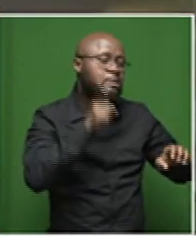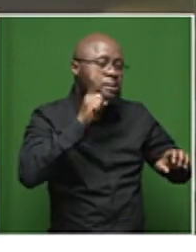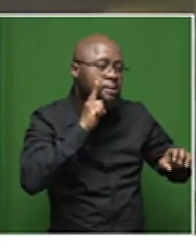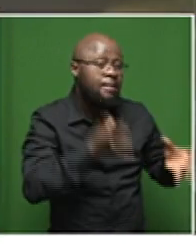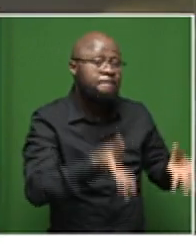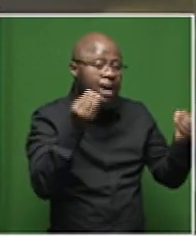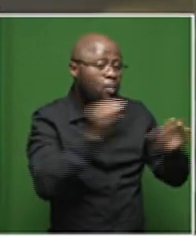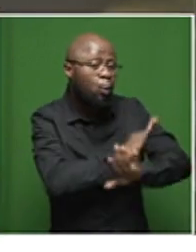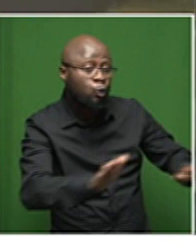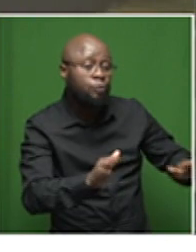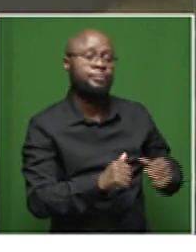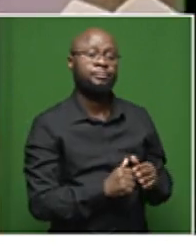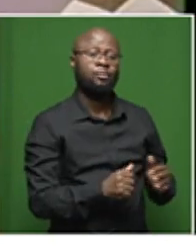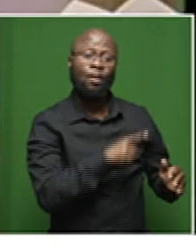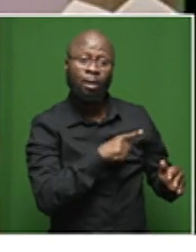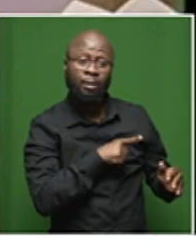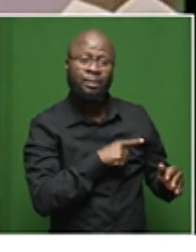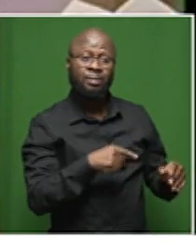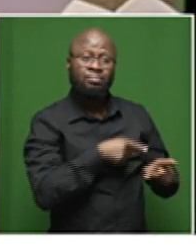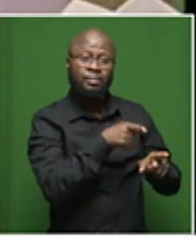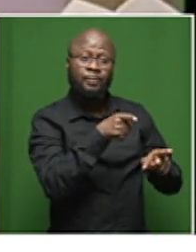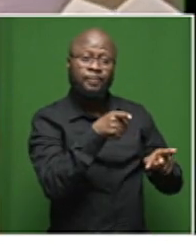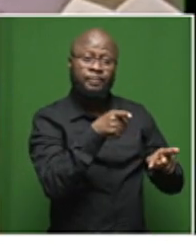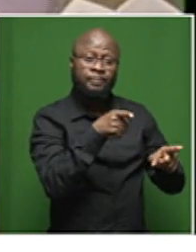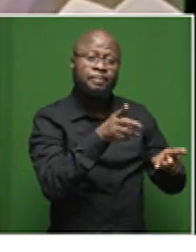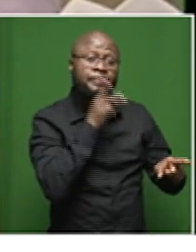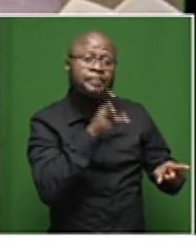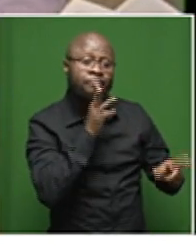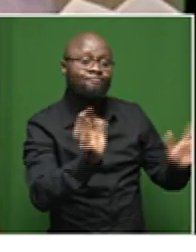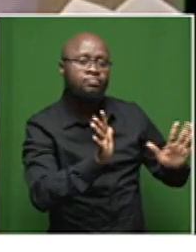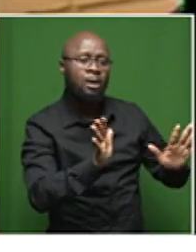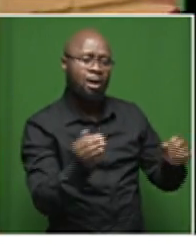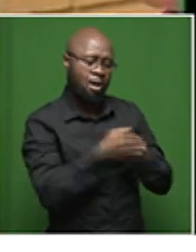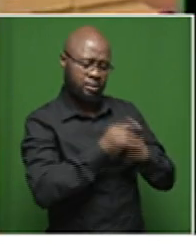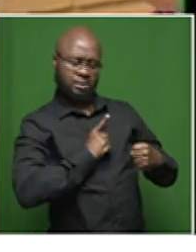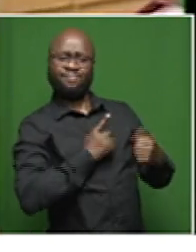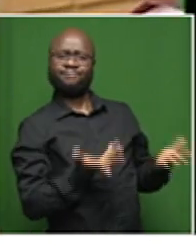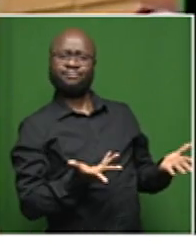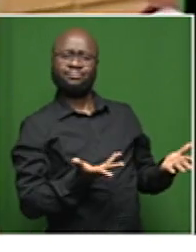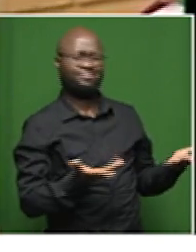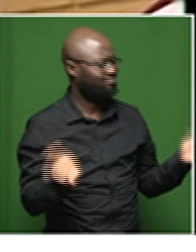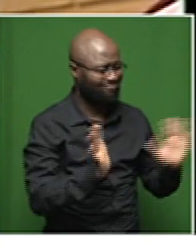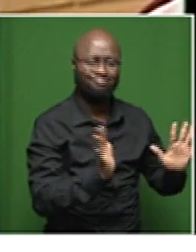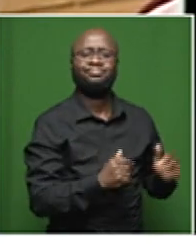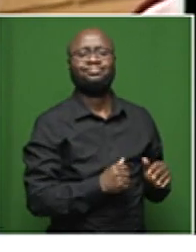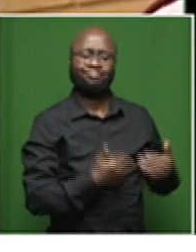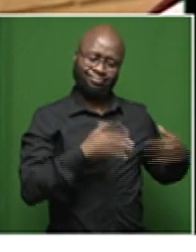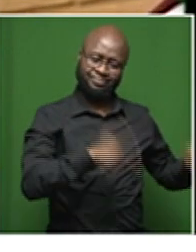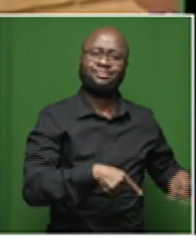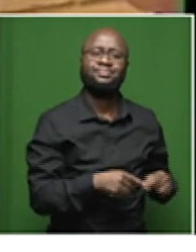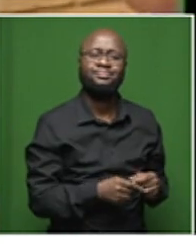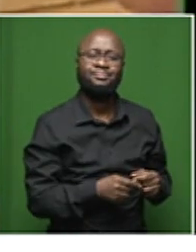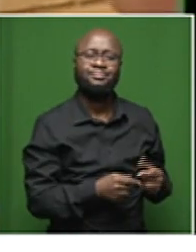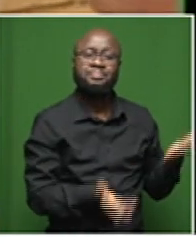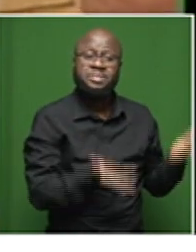for hypertension, as we know that hypertension is a silent killer. When should people start screening? When people have signs